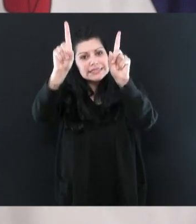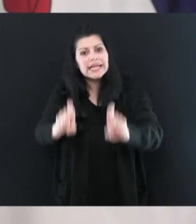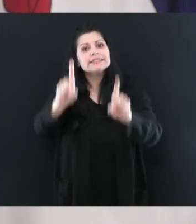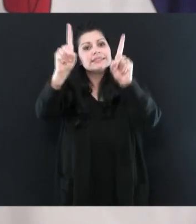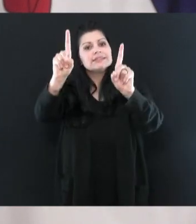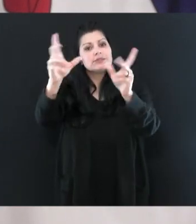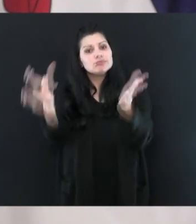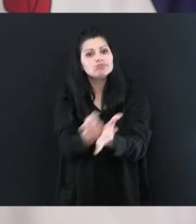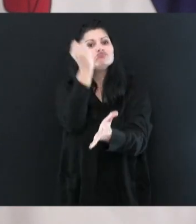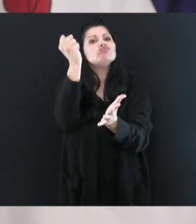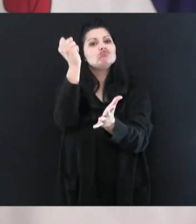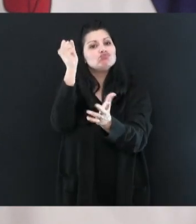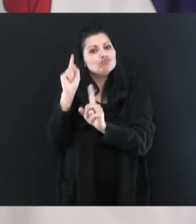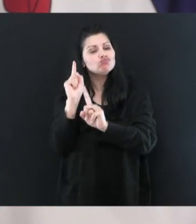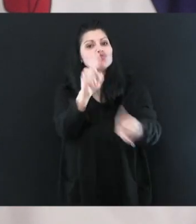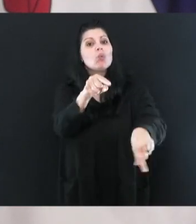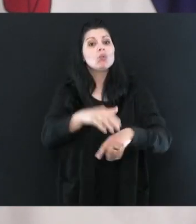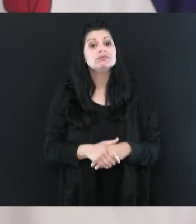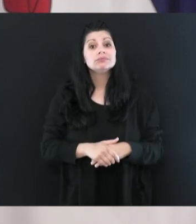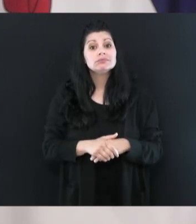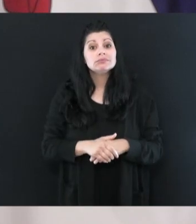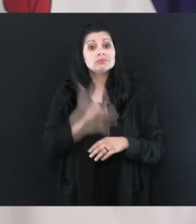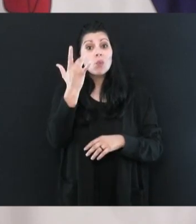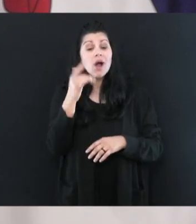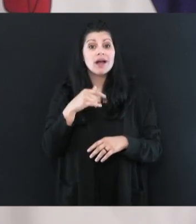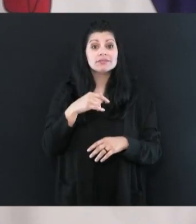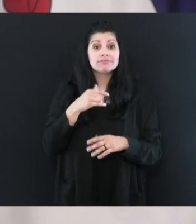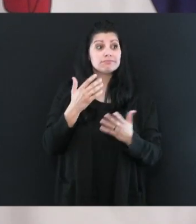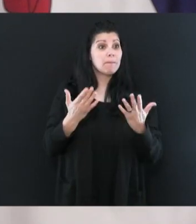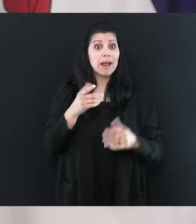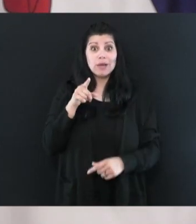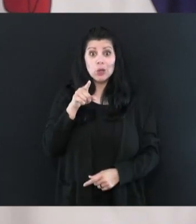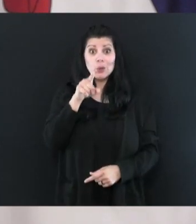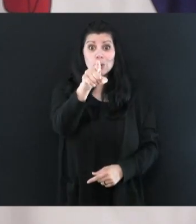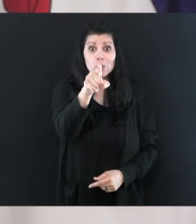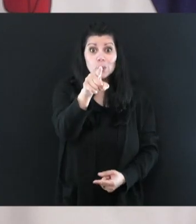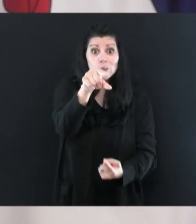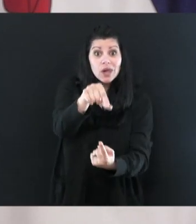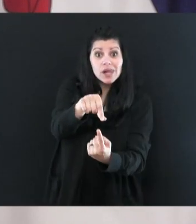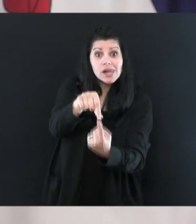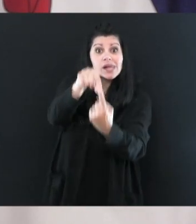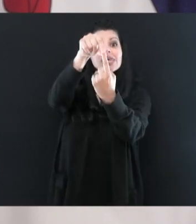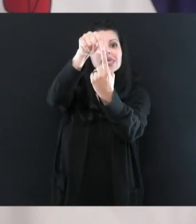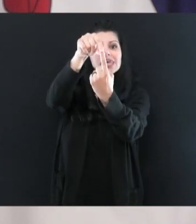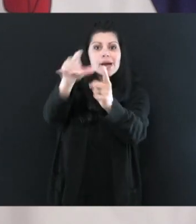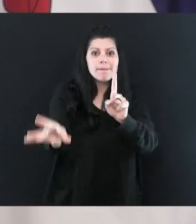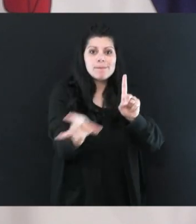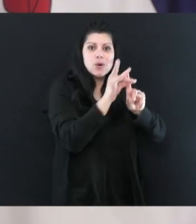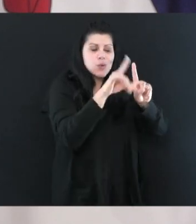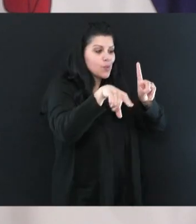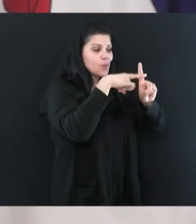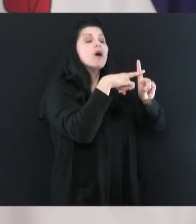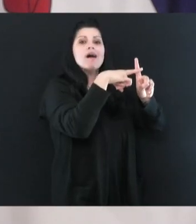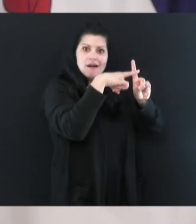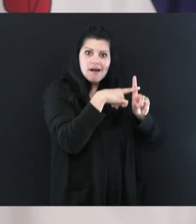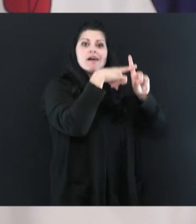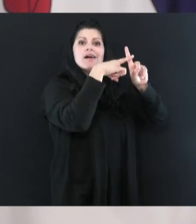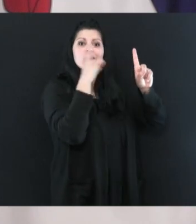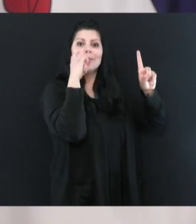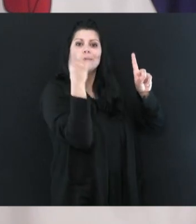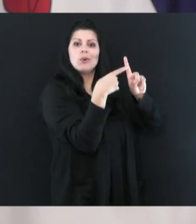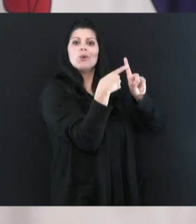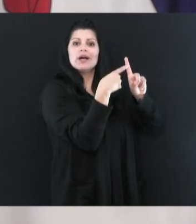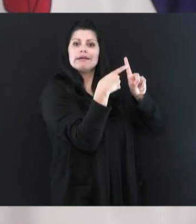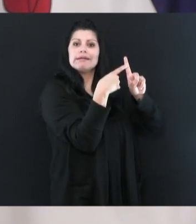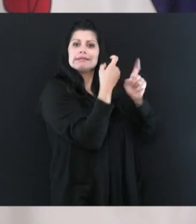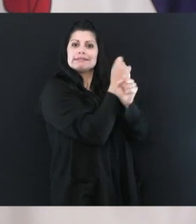one. You may be the one that we save your life, that you don't get really sick. And you may be the one that is going